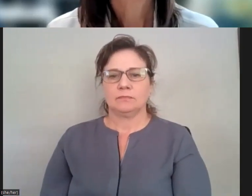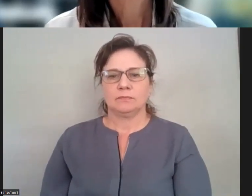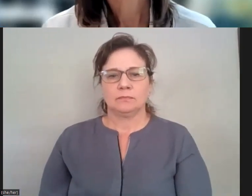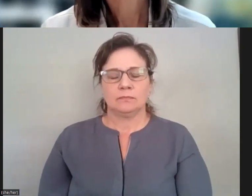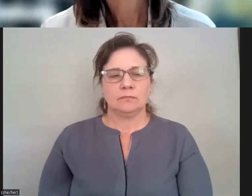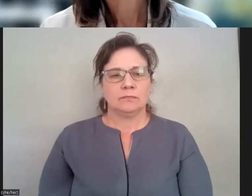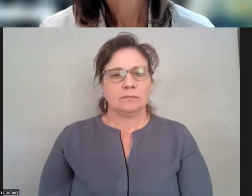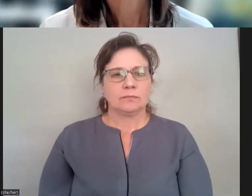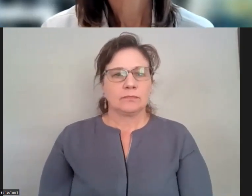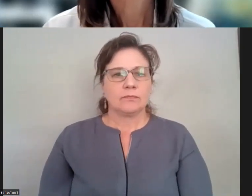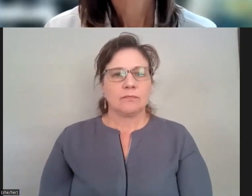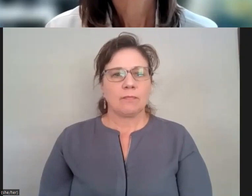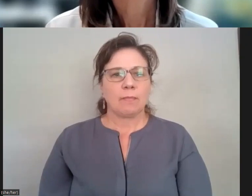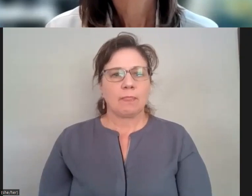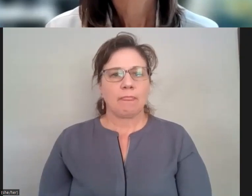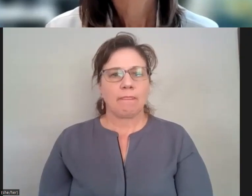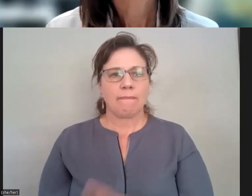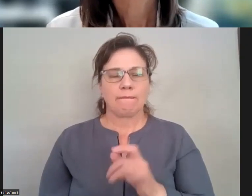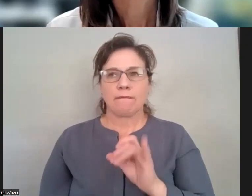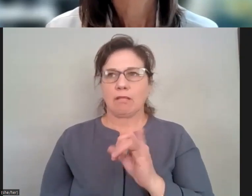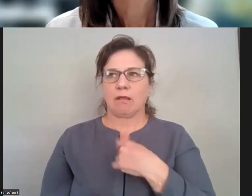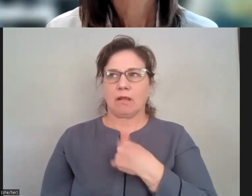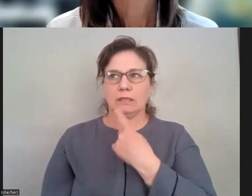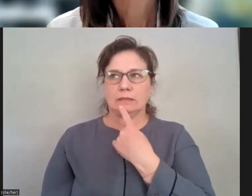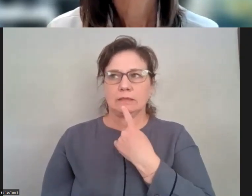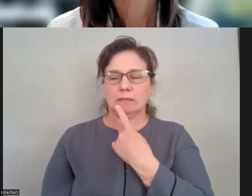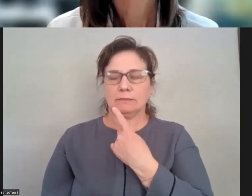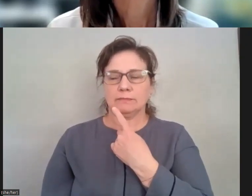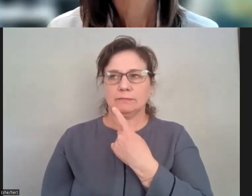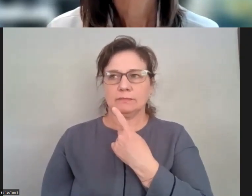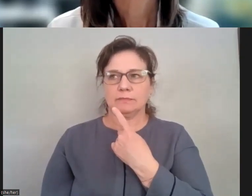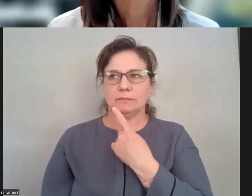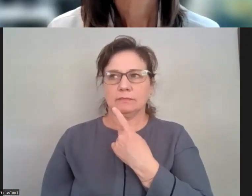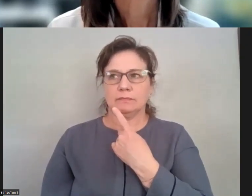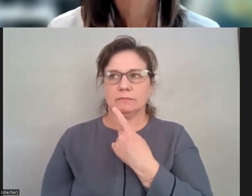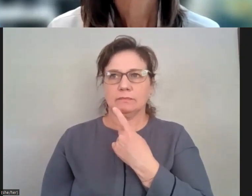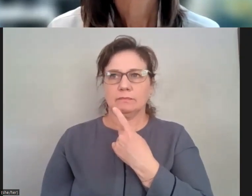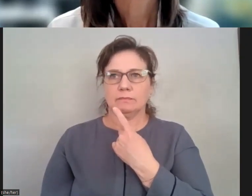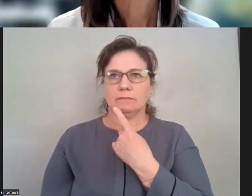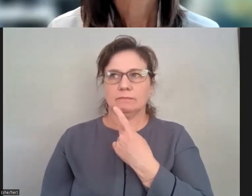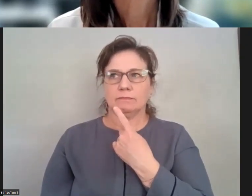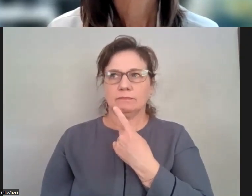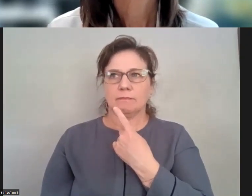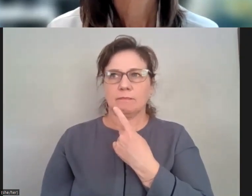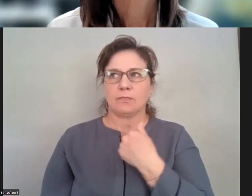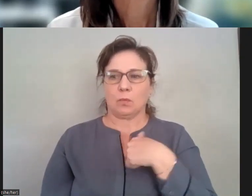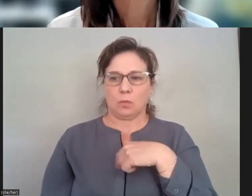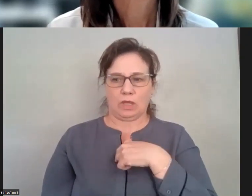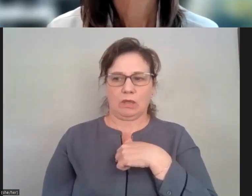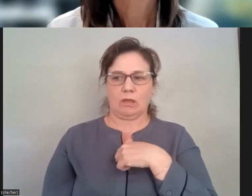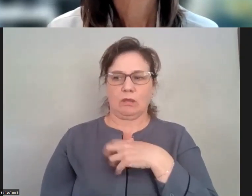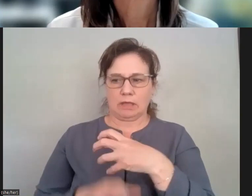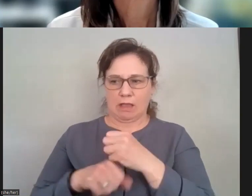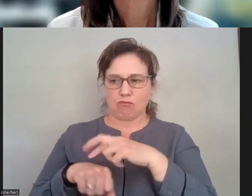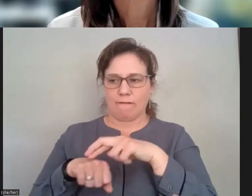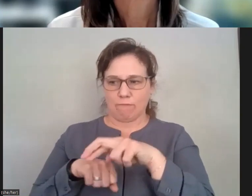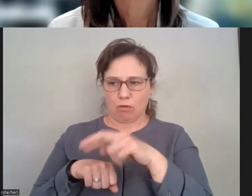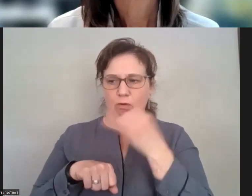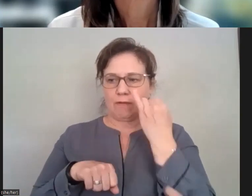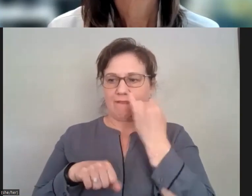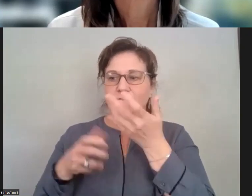I kind of said in my talk, while a lot of our referrals are for patients who have already been